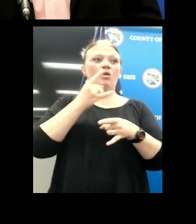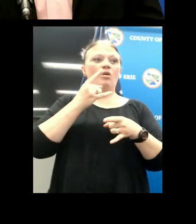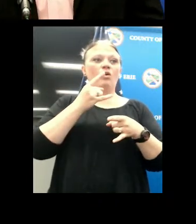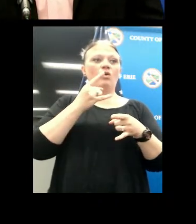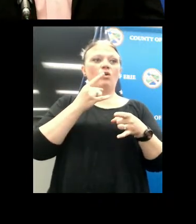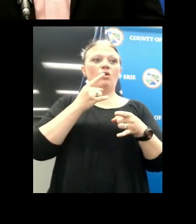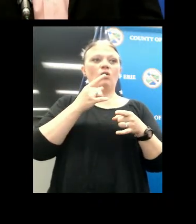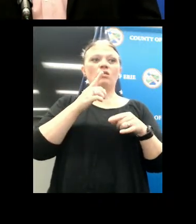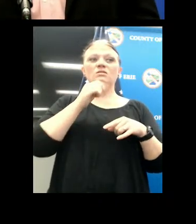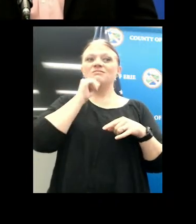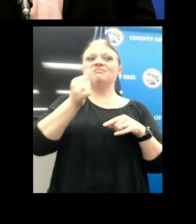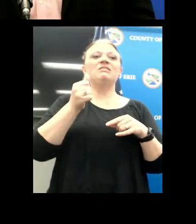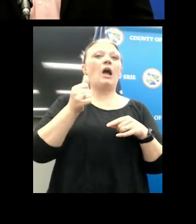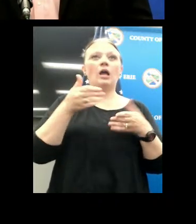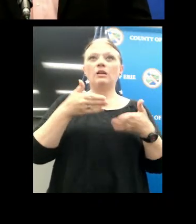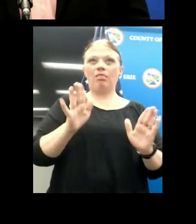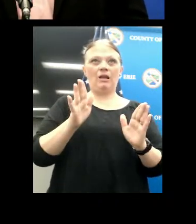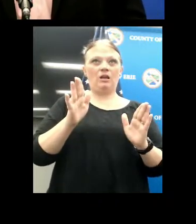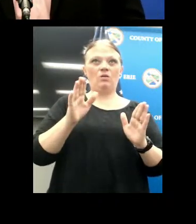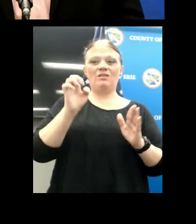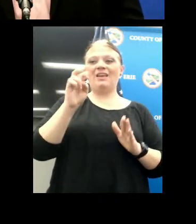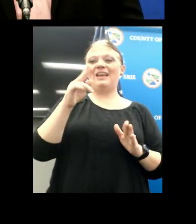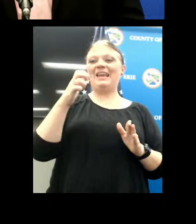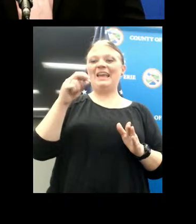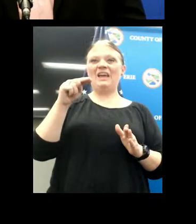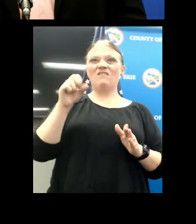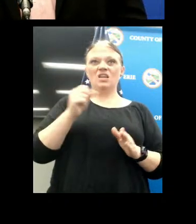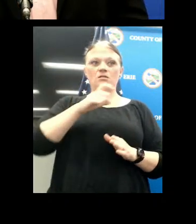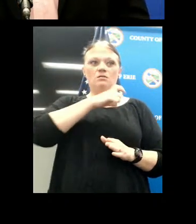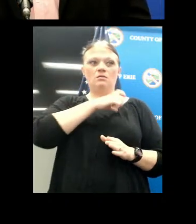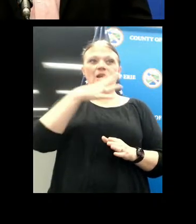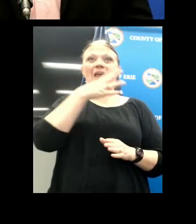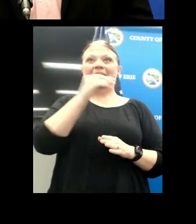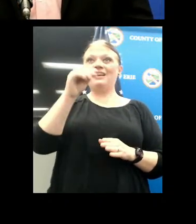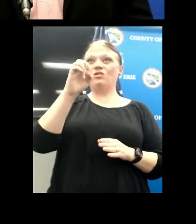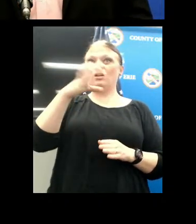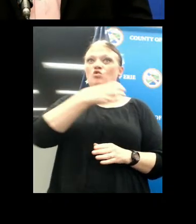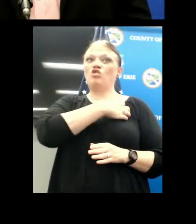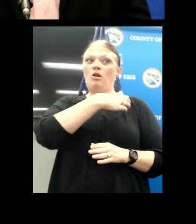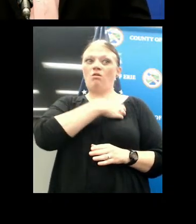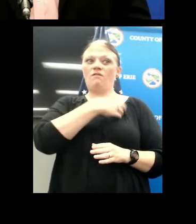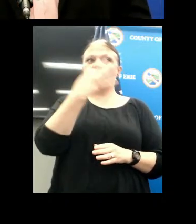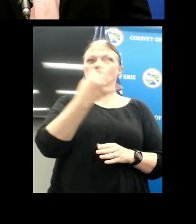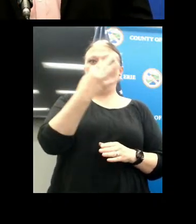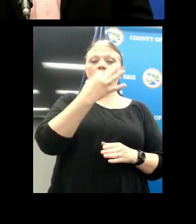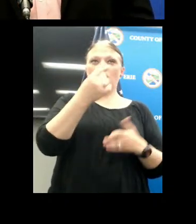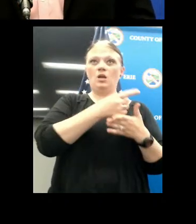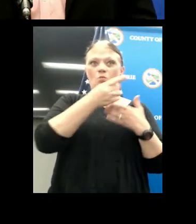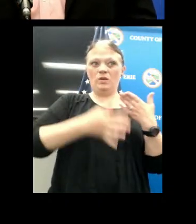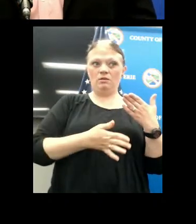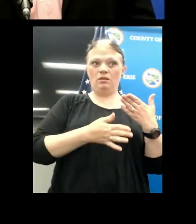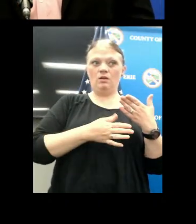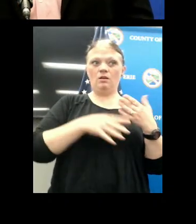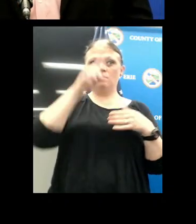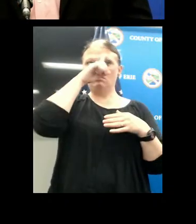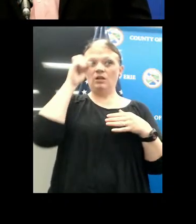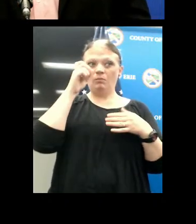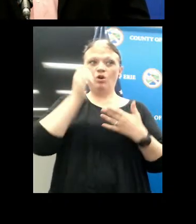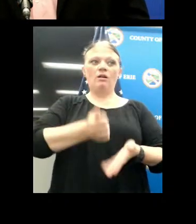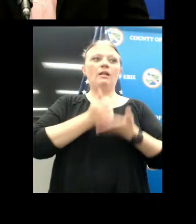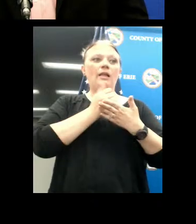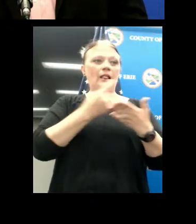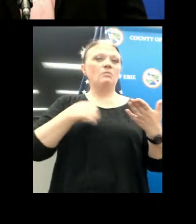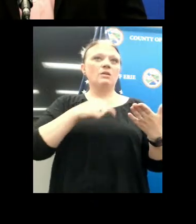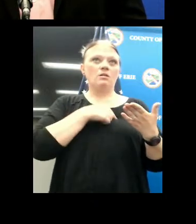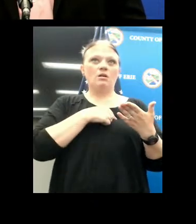permitted, and we'll have our good friends from Evans PD and the Erie County Sheriff's Office there Friday through the weekend and throughout the summer, helping us